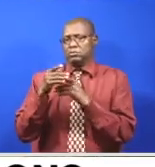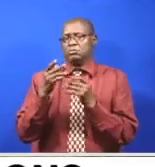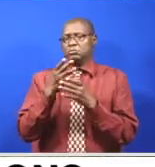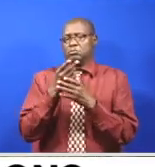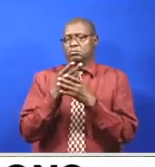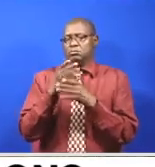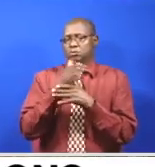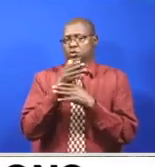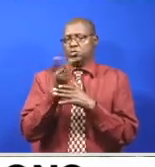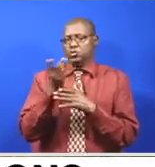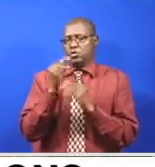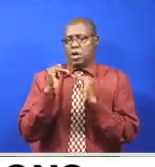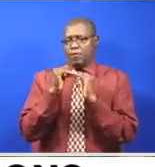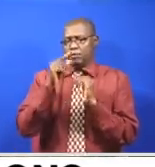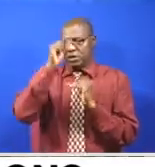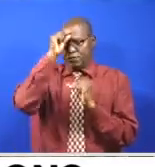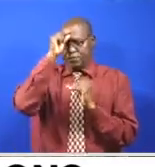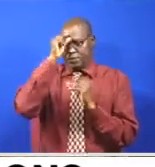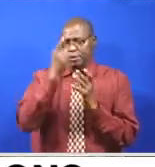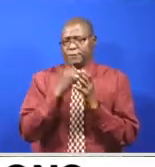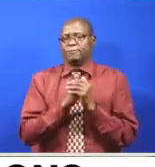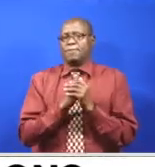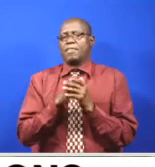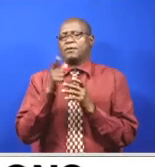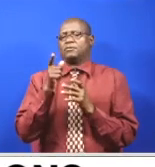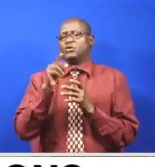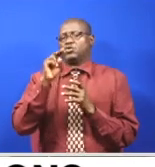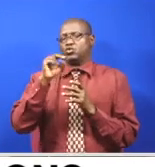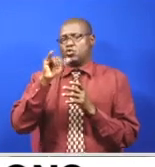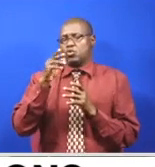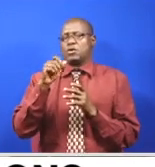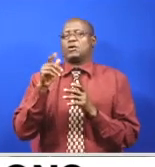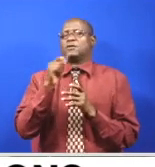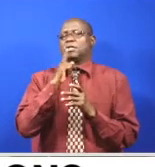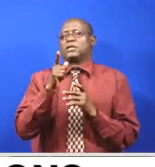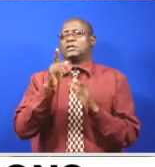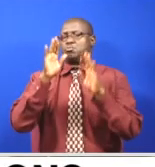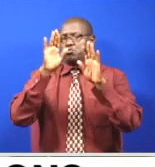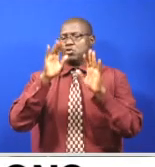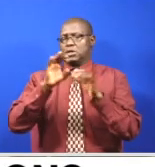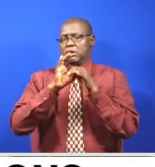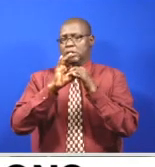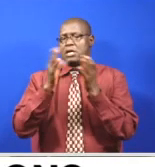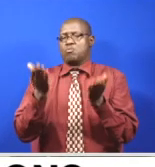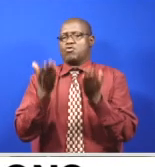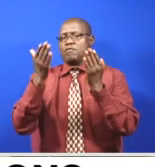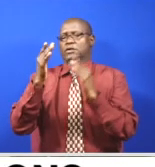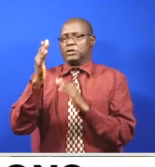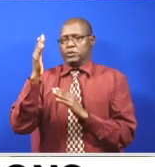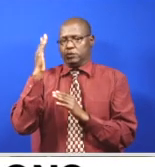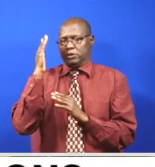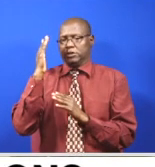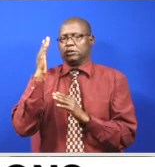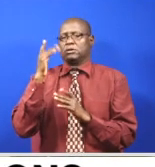government and members of the public. Njoka said that the public was a crucial link to improved security, and their cooperation with